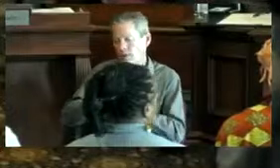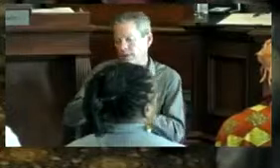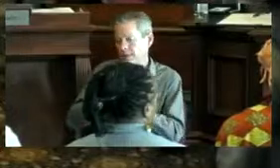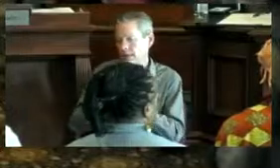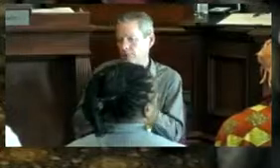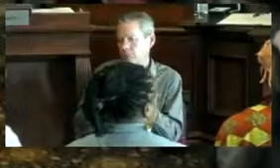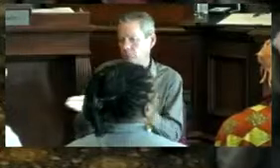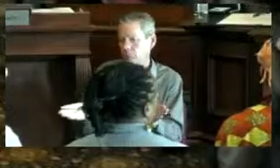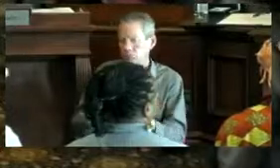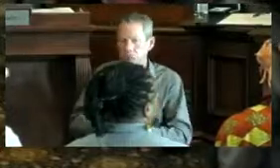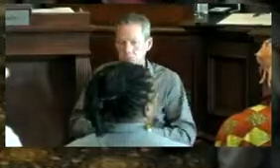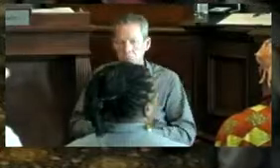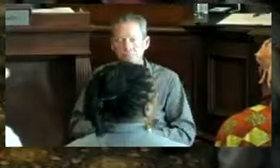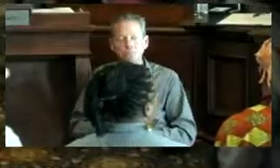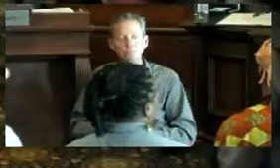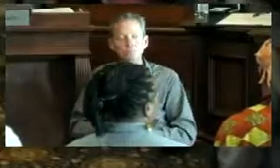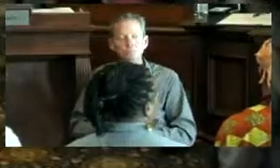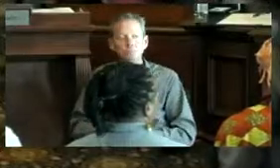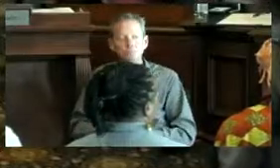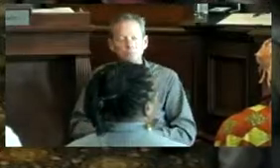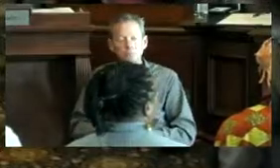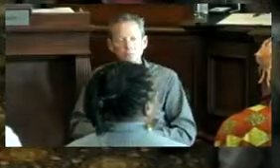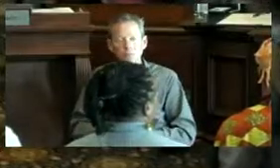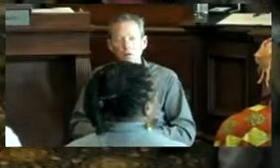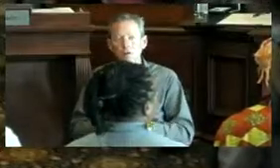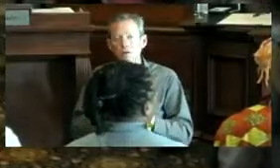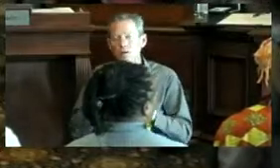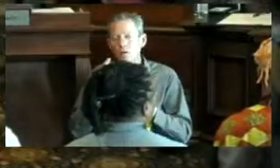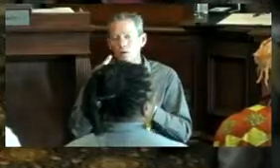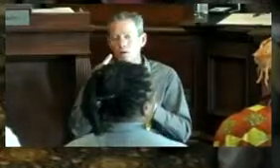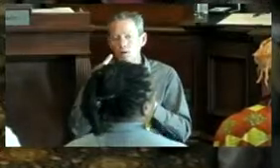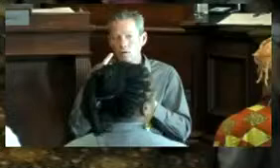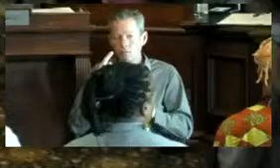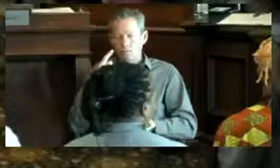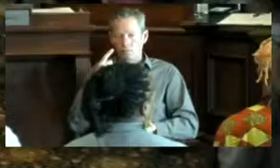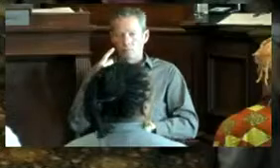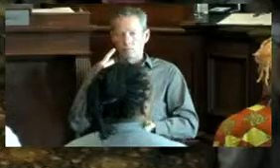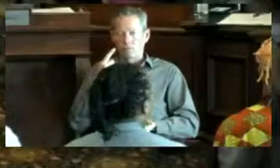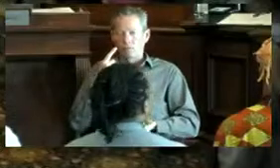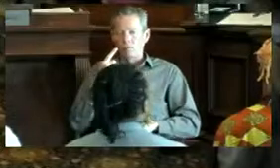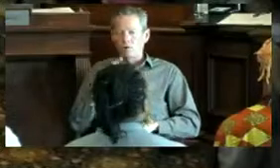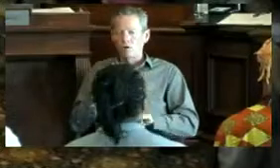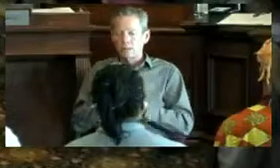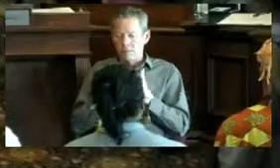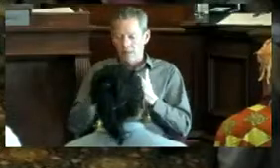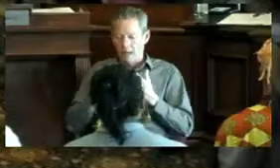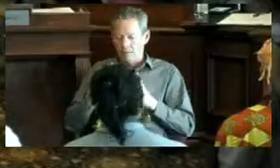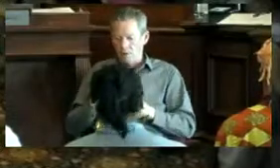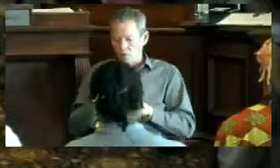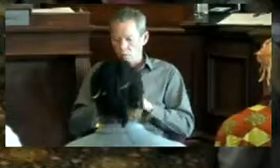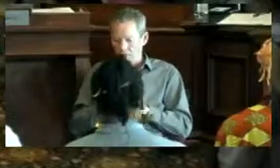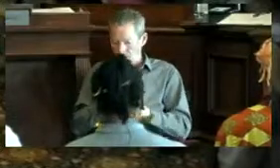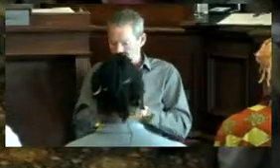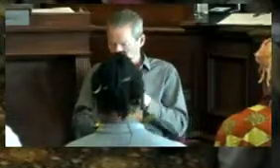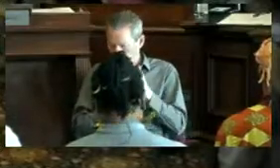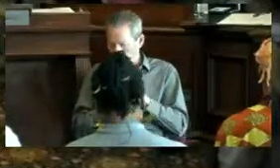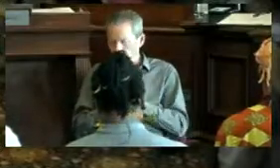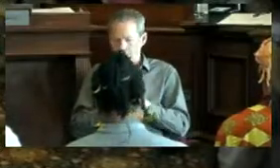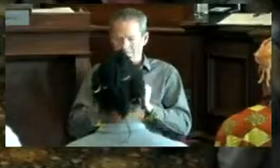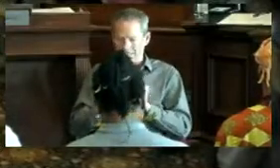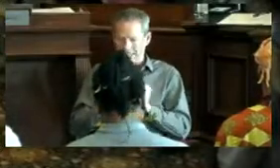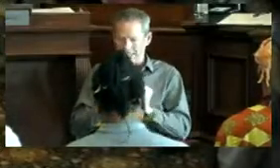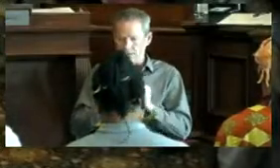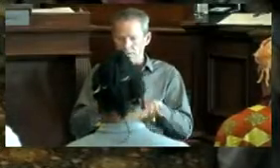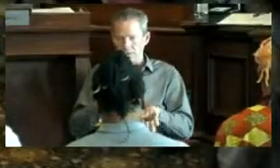state. 4 non-provisional applicants' deficiencies were cured. We've